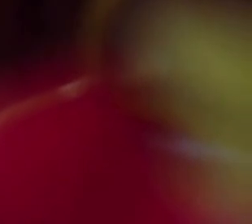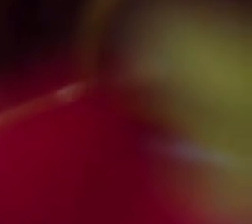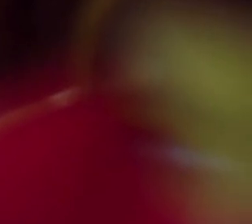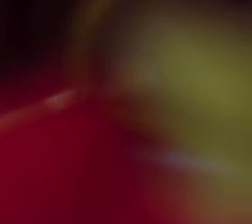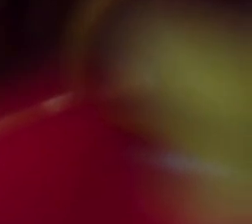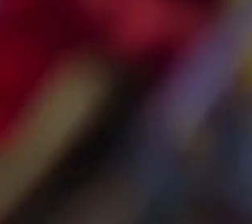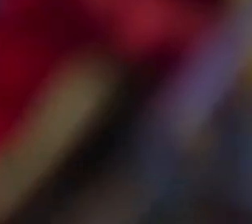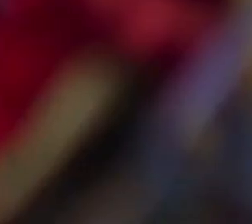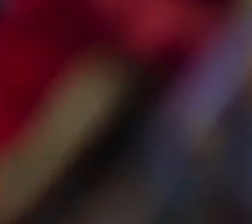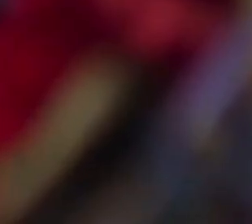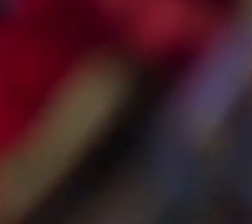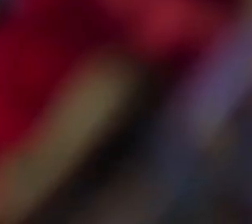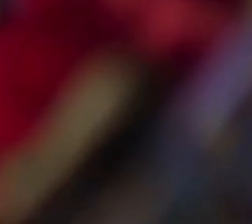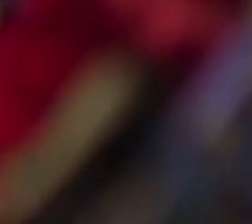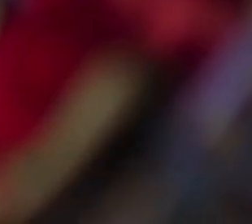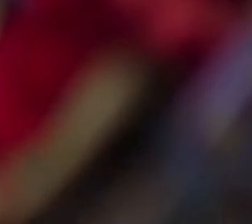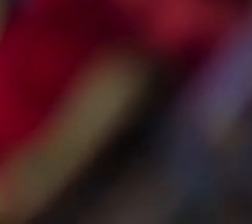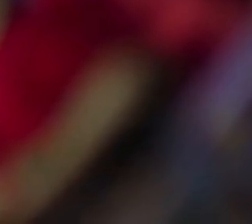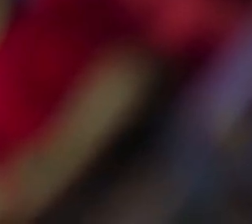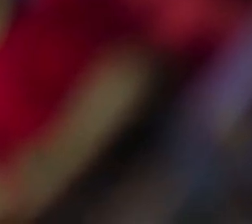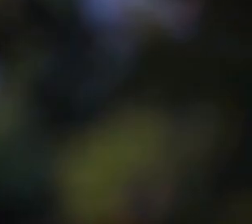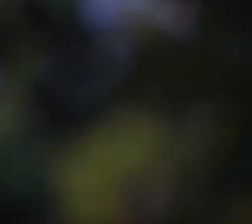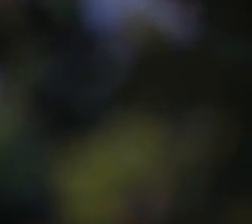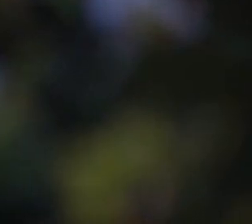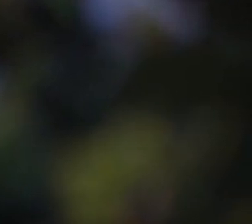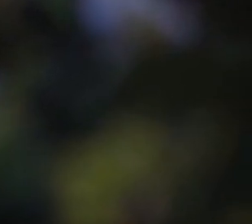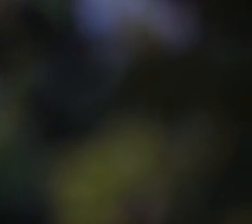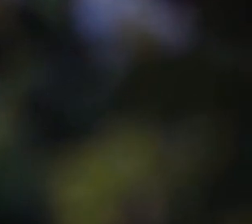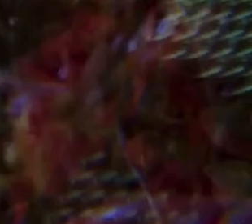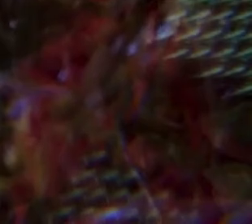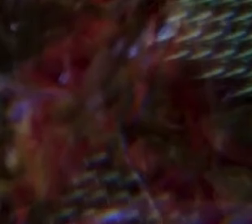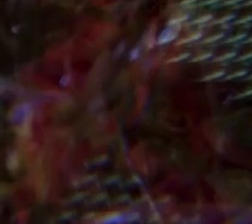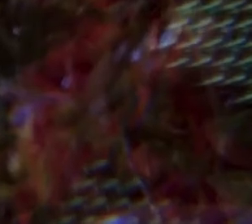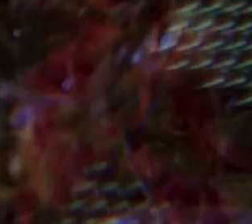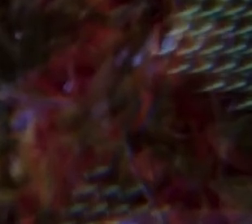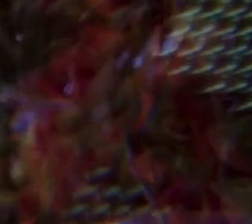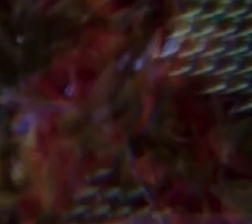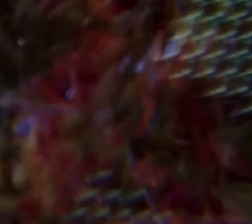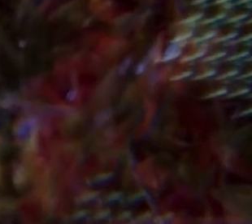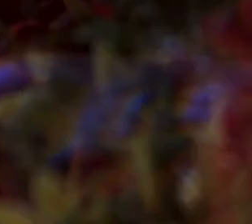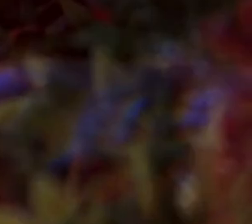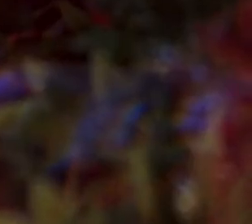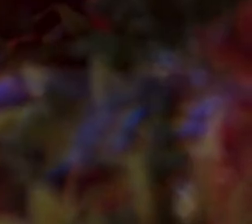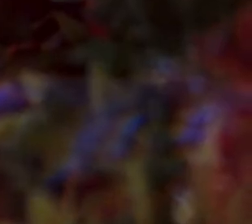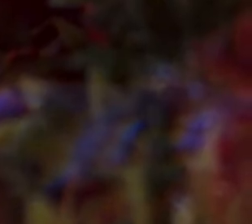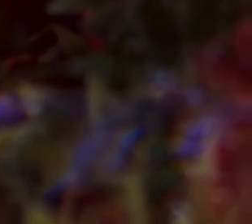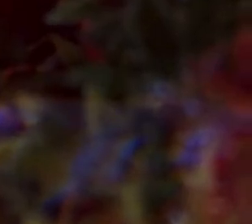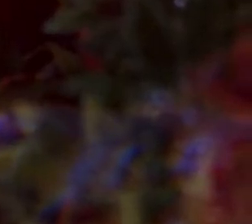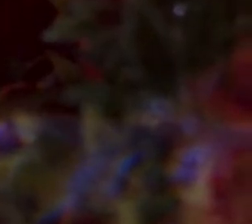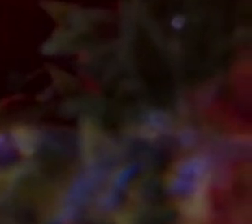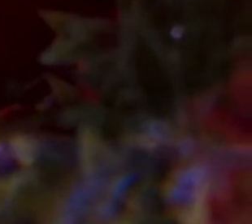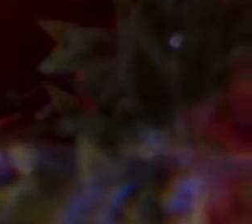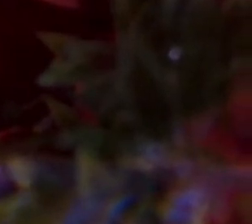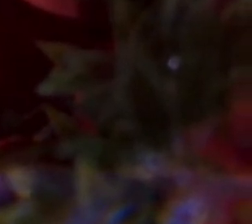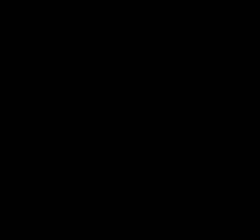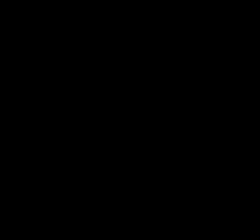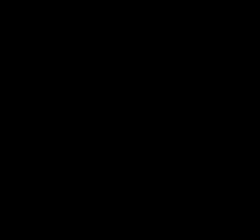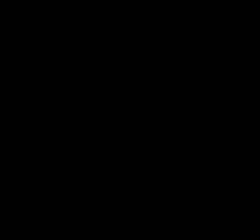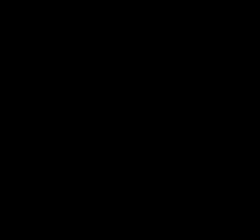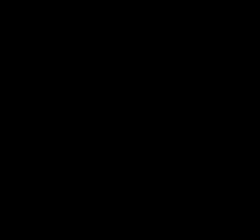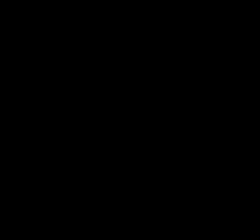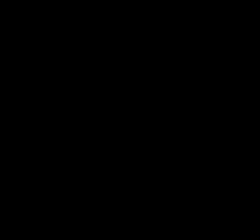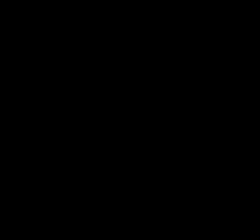memories, the farm in Belgium, the room at the Standard Hotel where I overdosed,